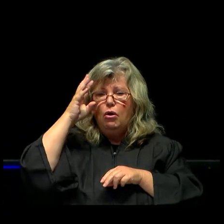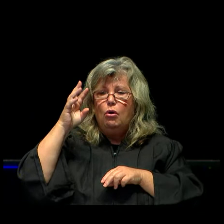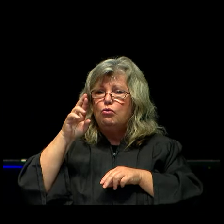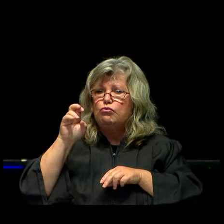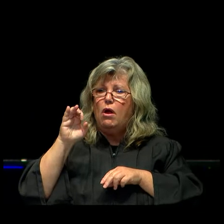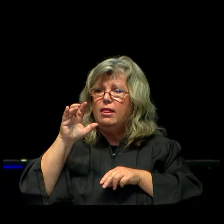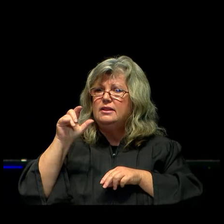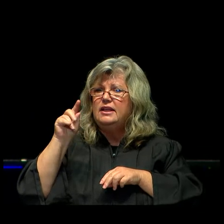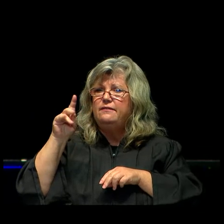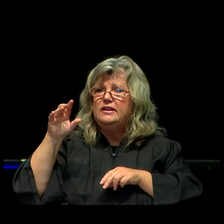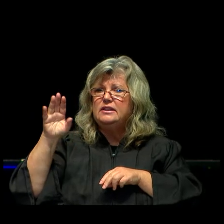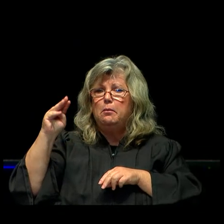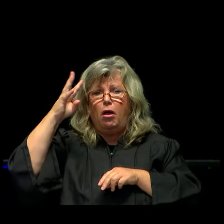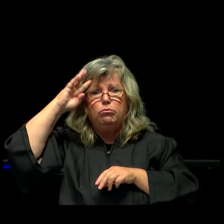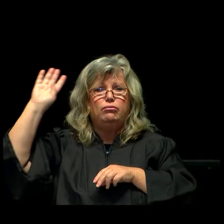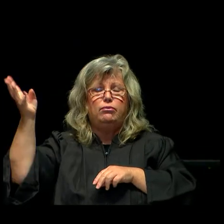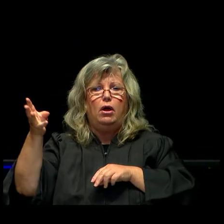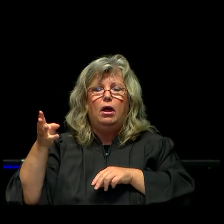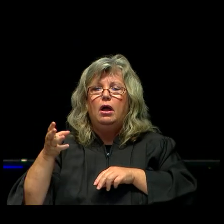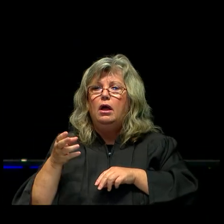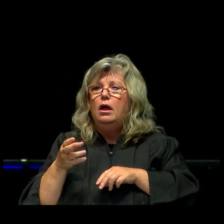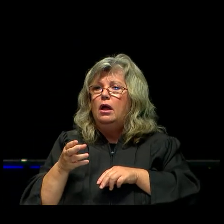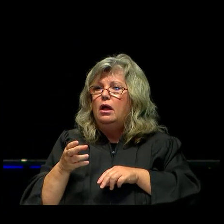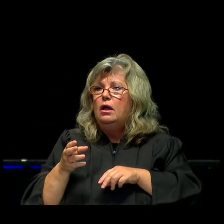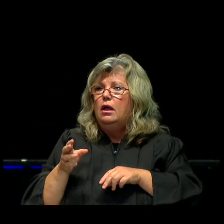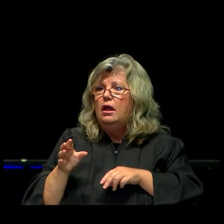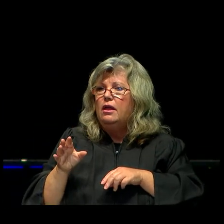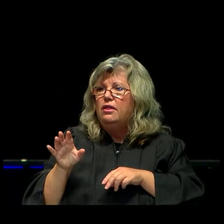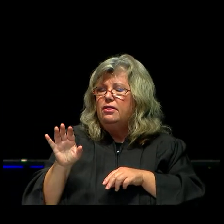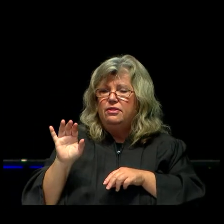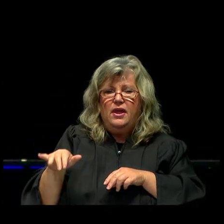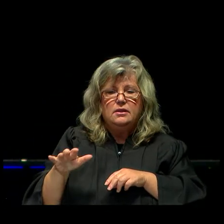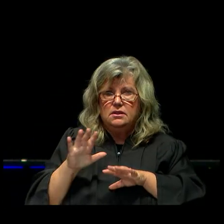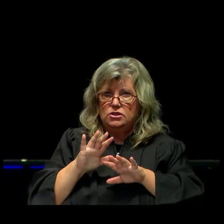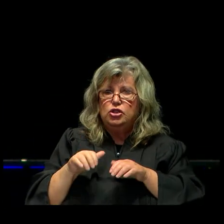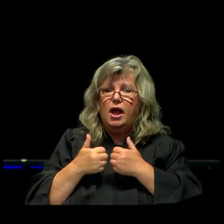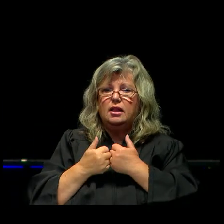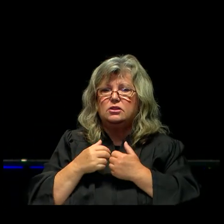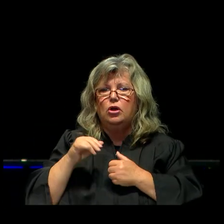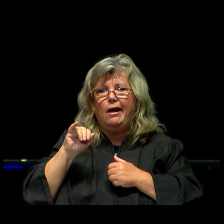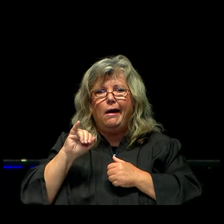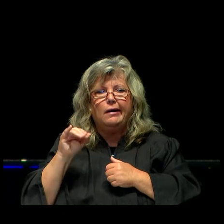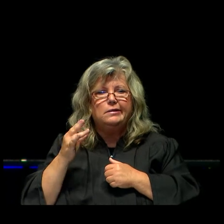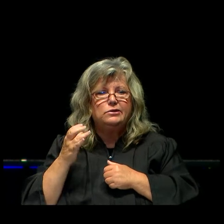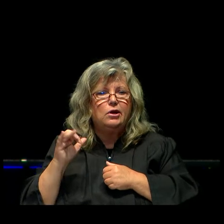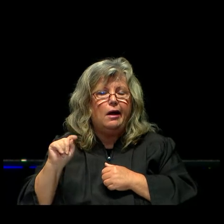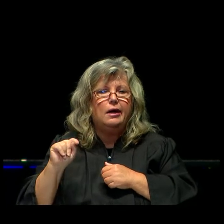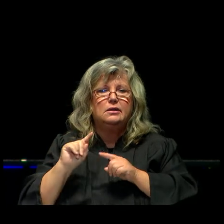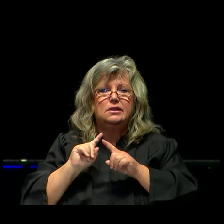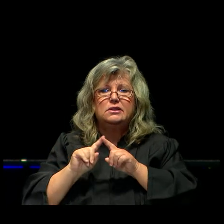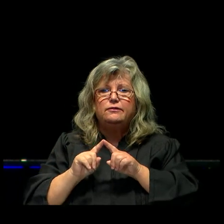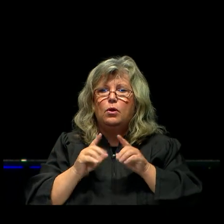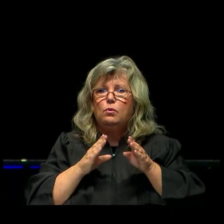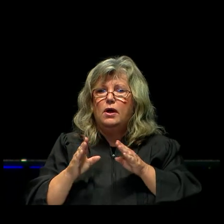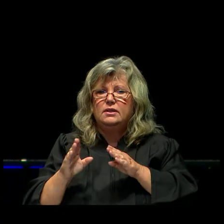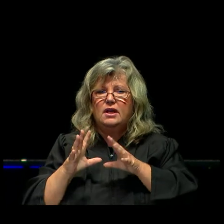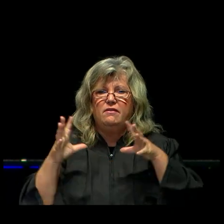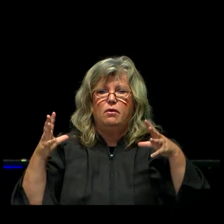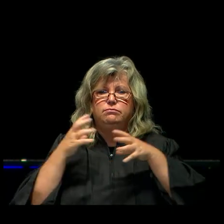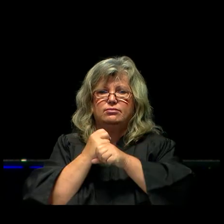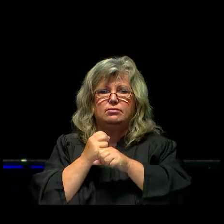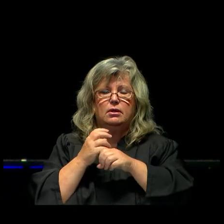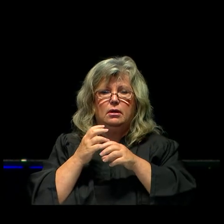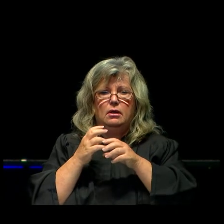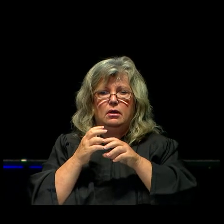challenge, especially with iChat and other ways of synthesizing information. We have